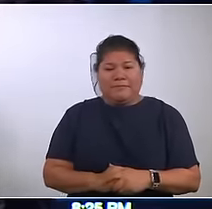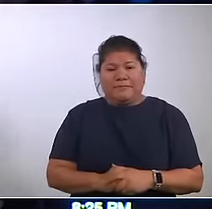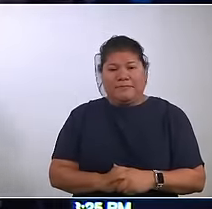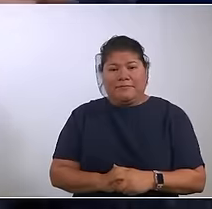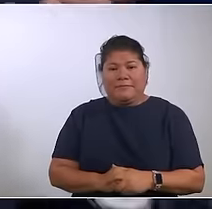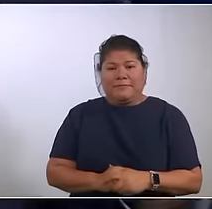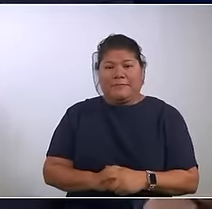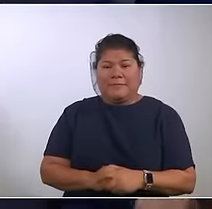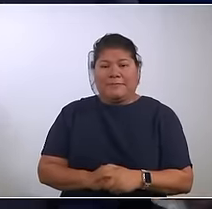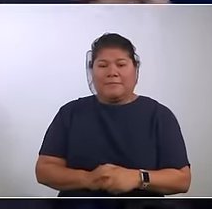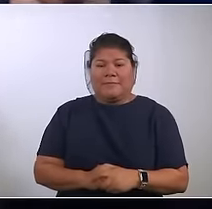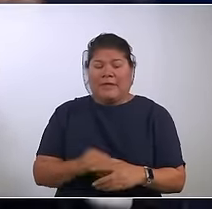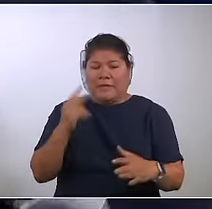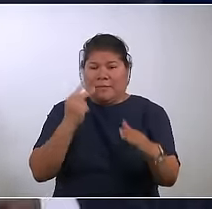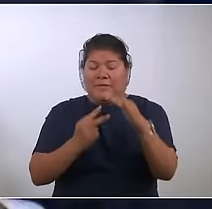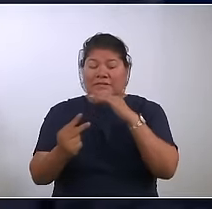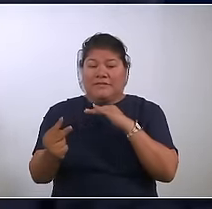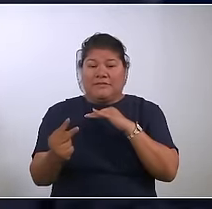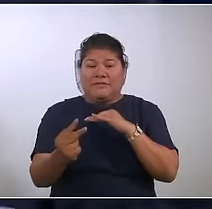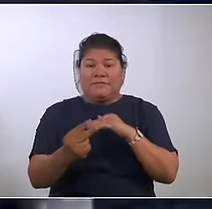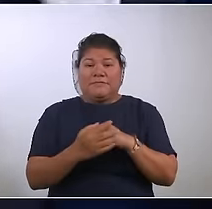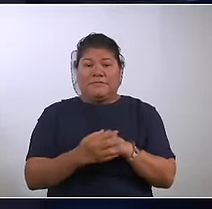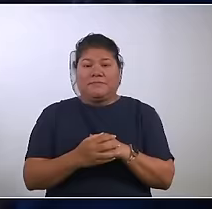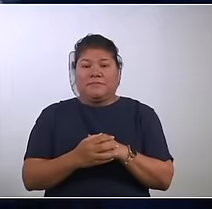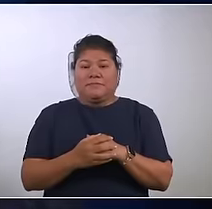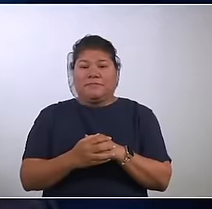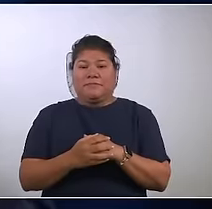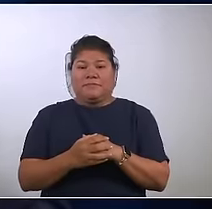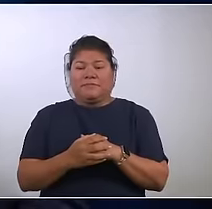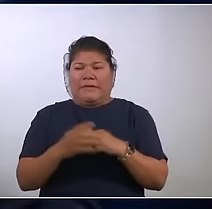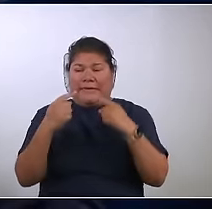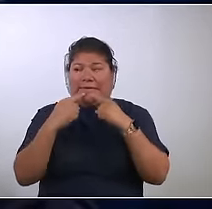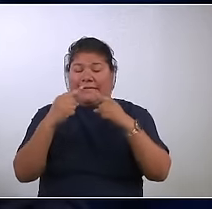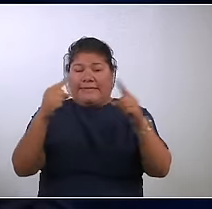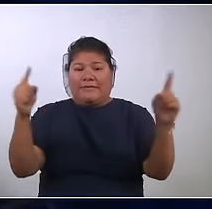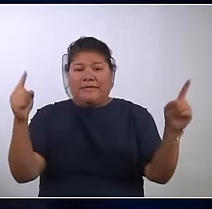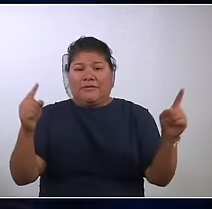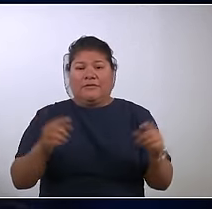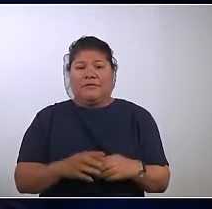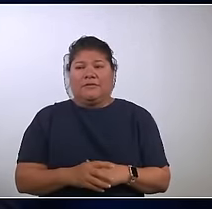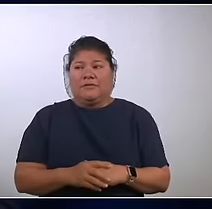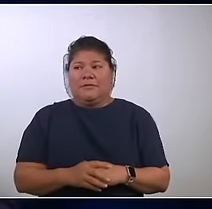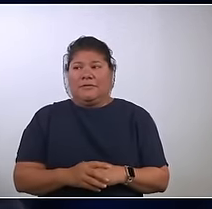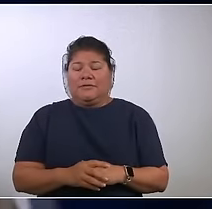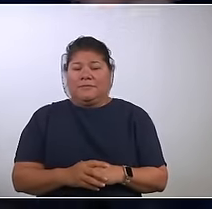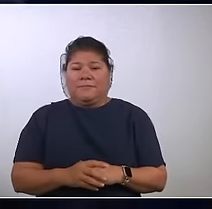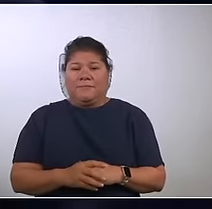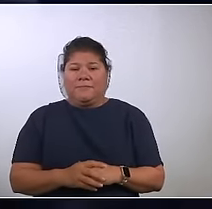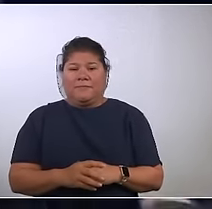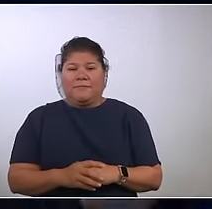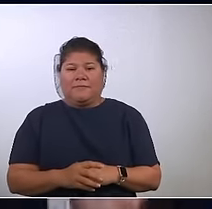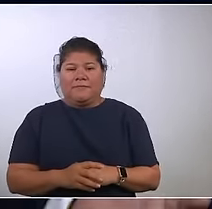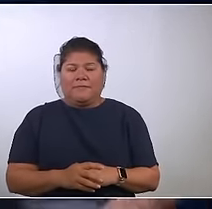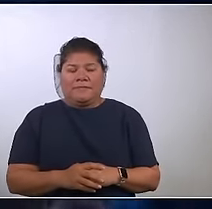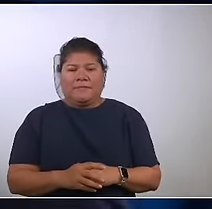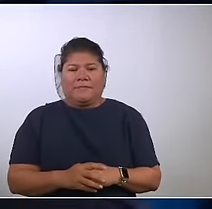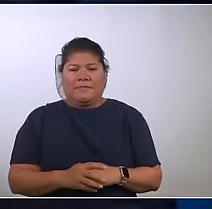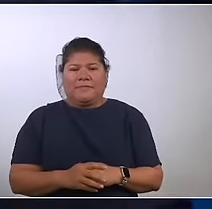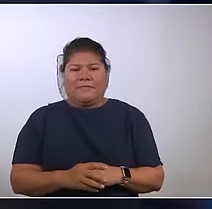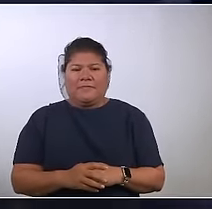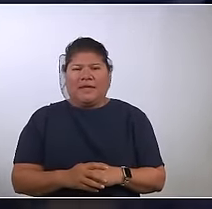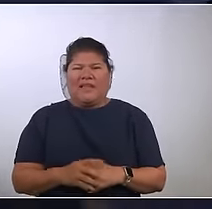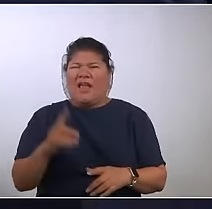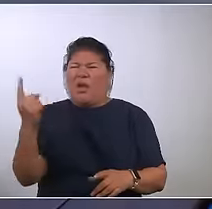people. La profecía. Prophecy. Es una declaración. It's a declaration. No nomás es el predecir